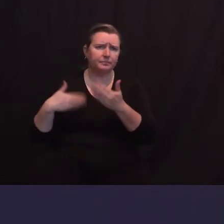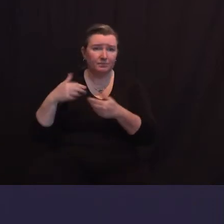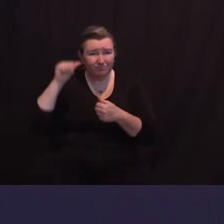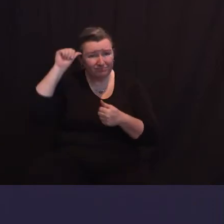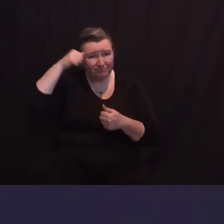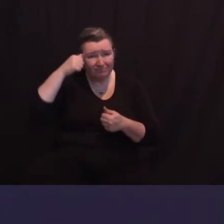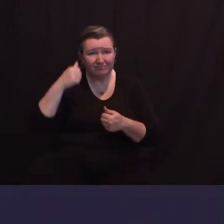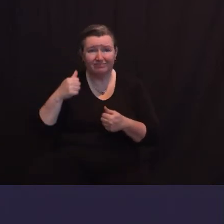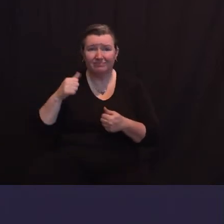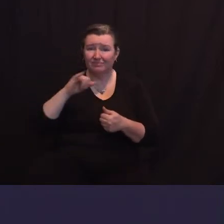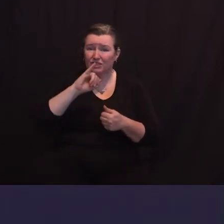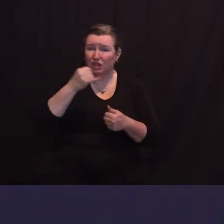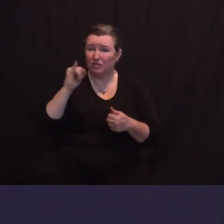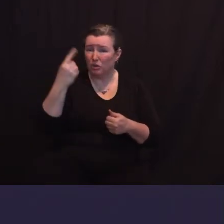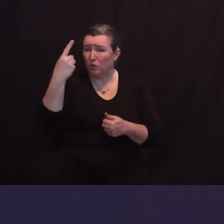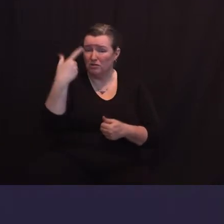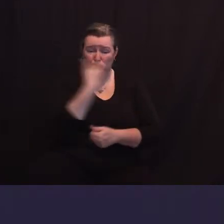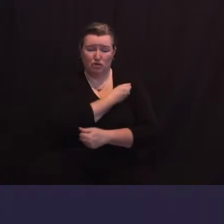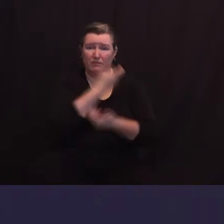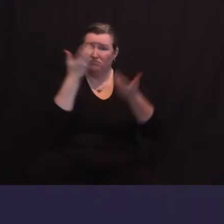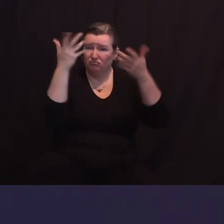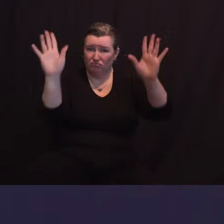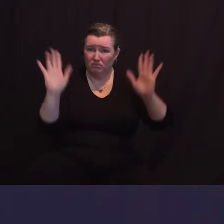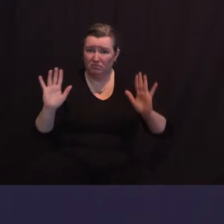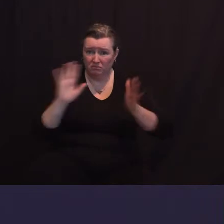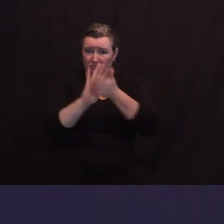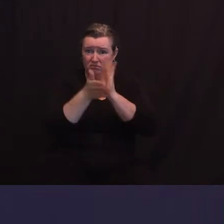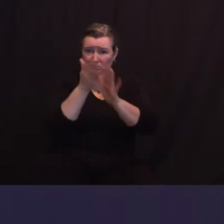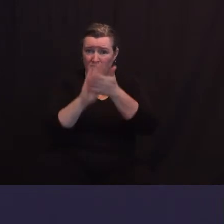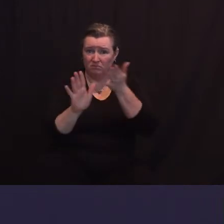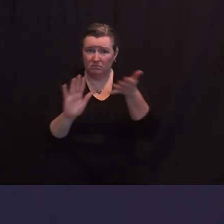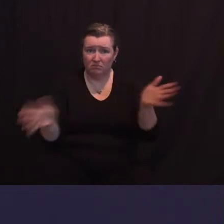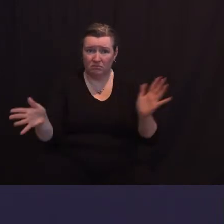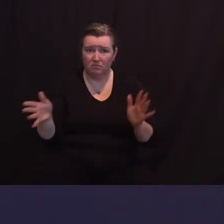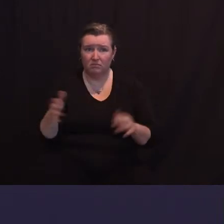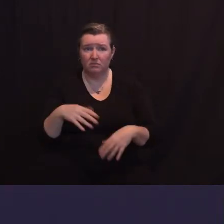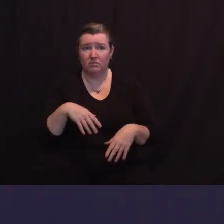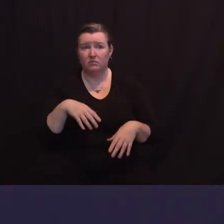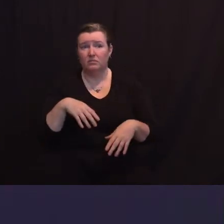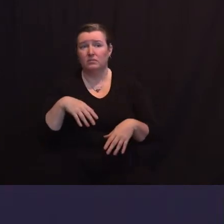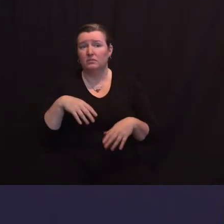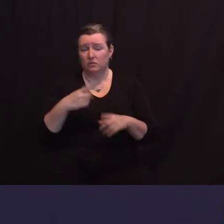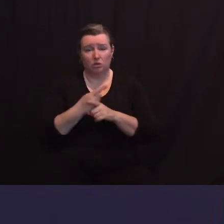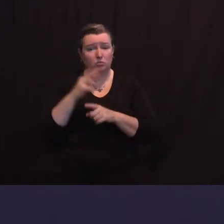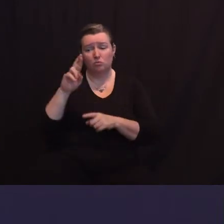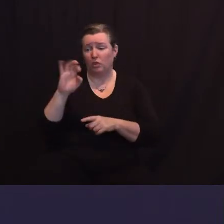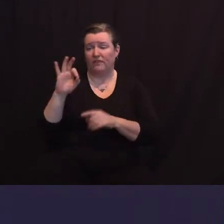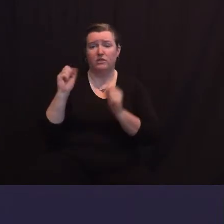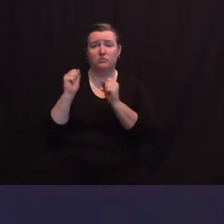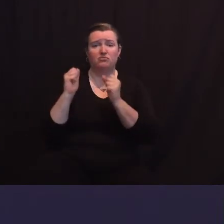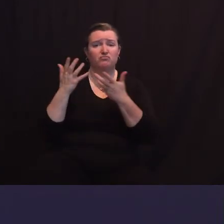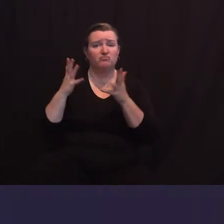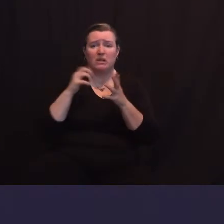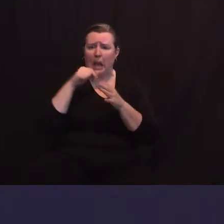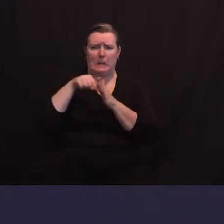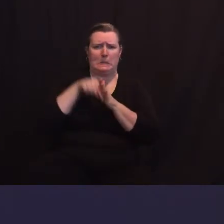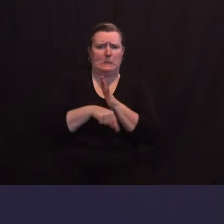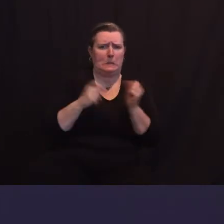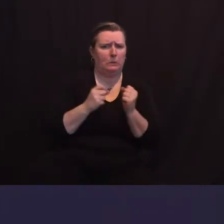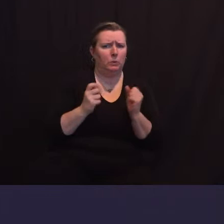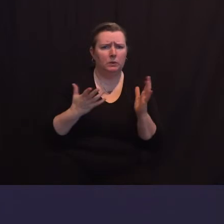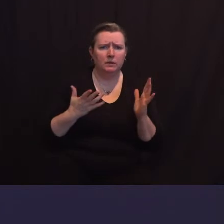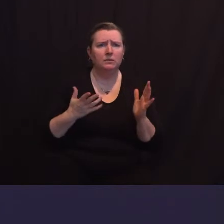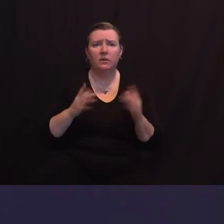one shot, regular refrigeration, don't have to cold chain storage. In the latter and in the former, don't have to keep track and